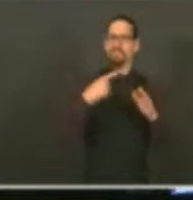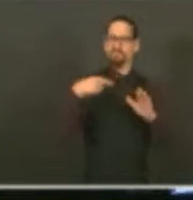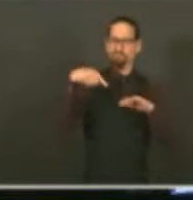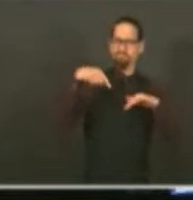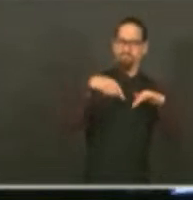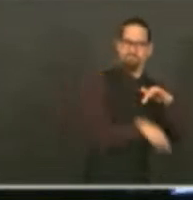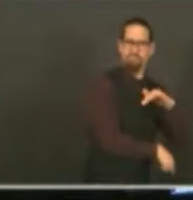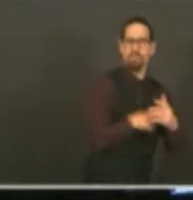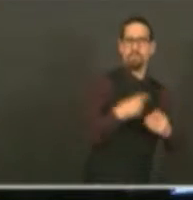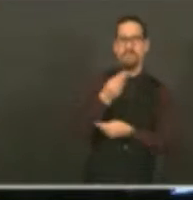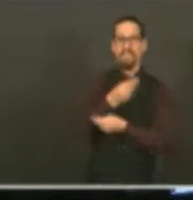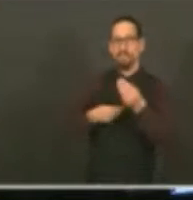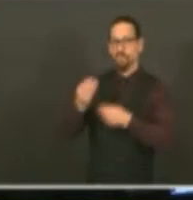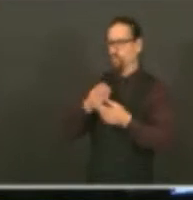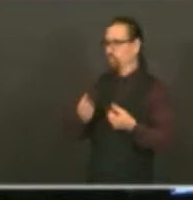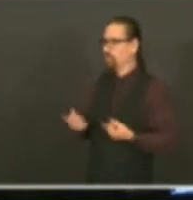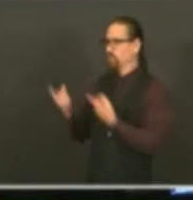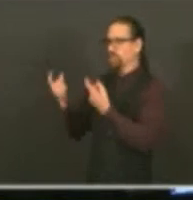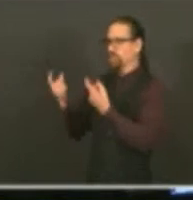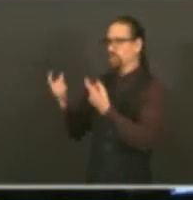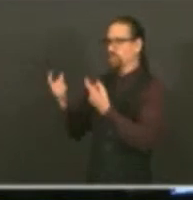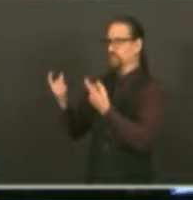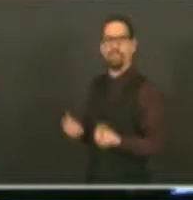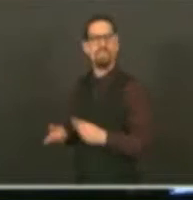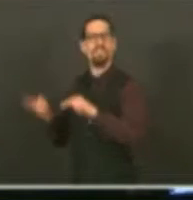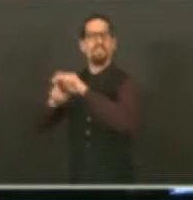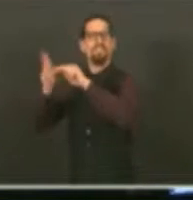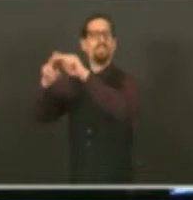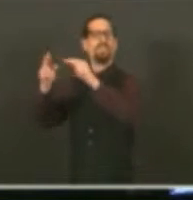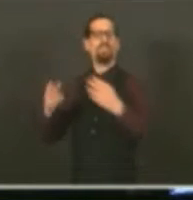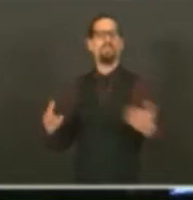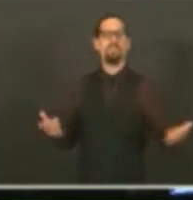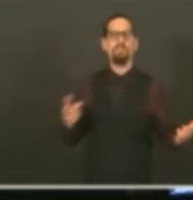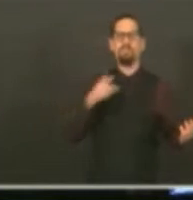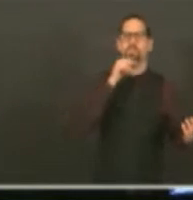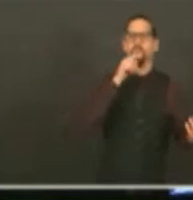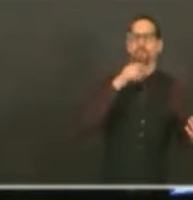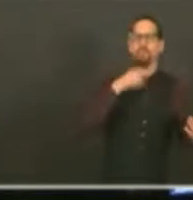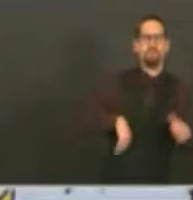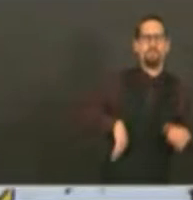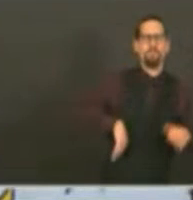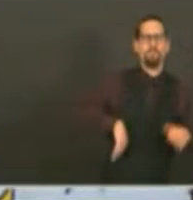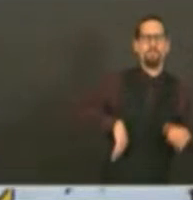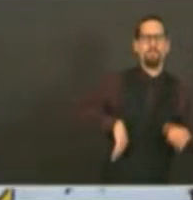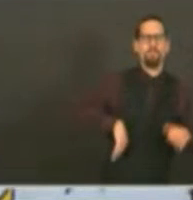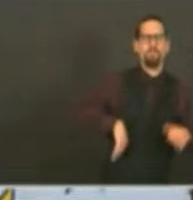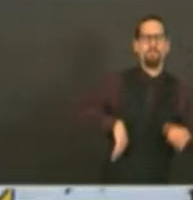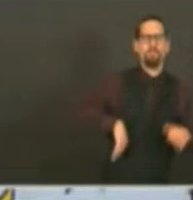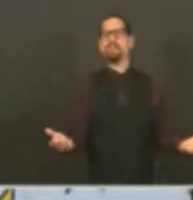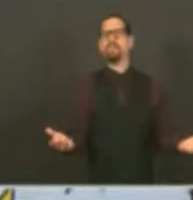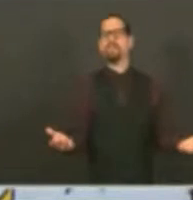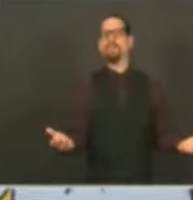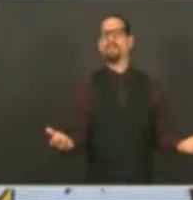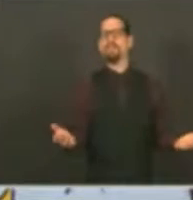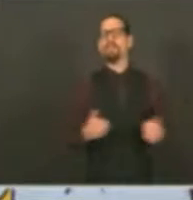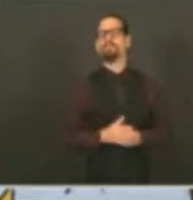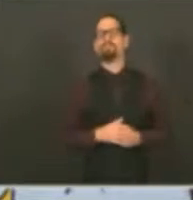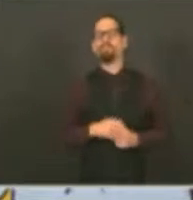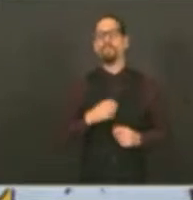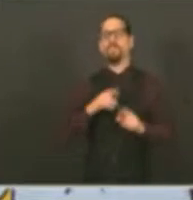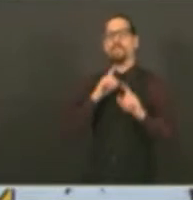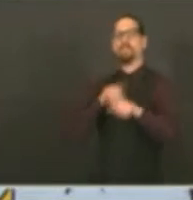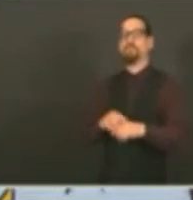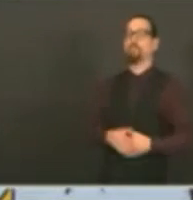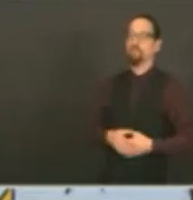recognize reality and try to ask the question of the year, who is going to pay for this? Yeah. So listen, it's a difficult budget, and I give the